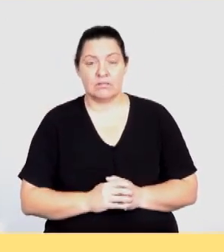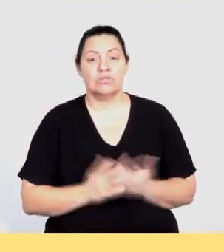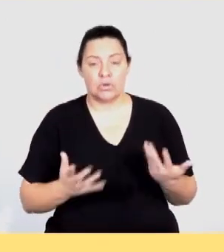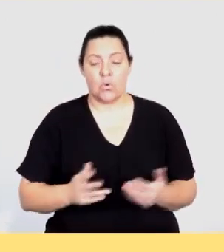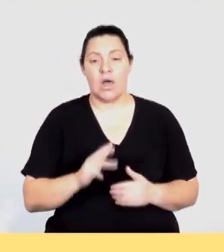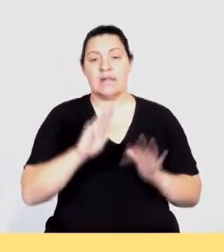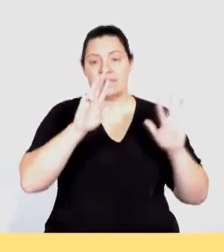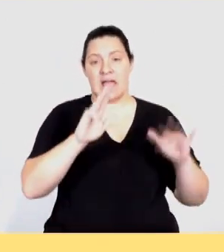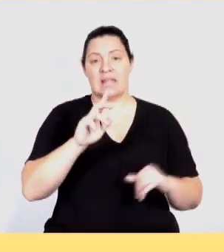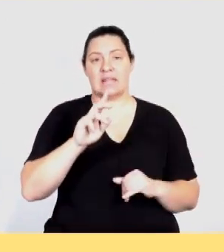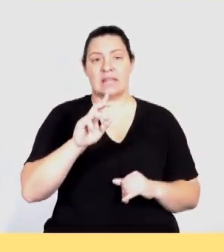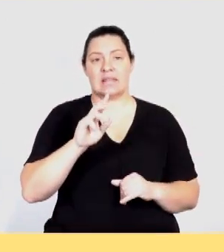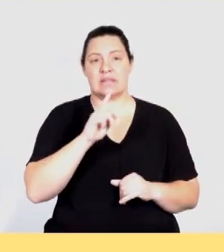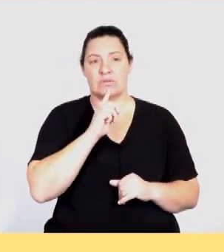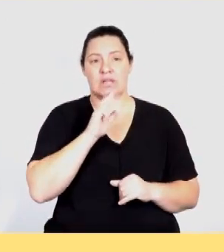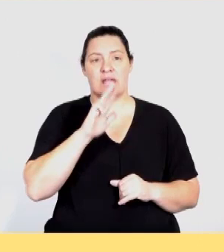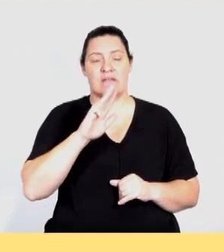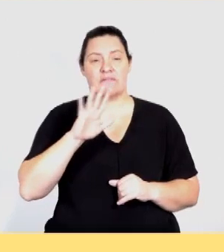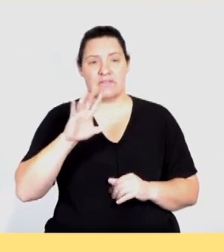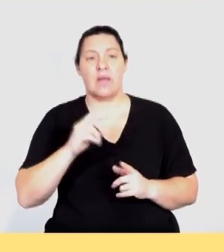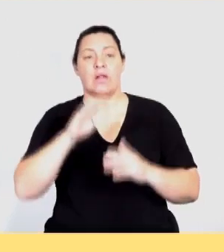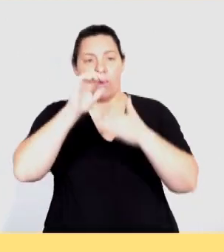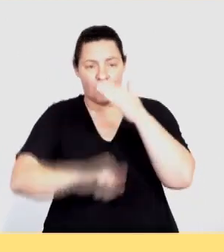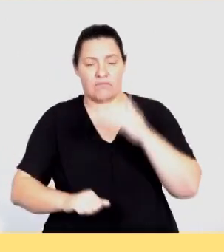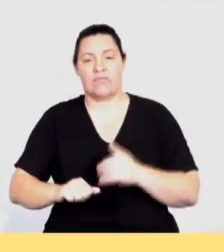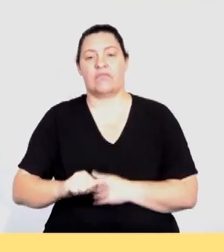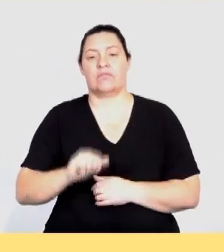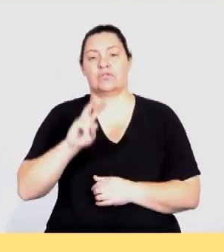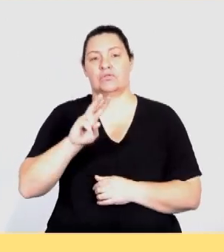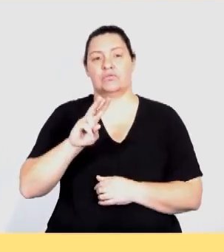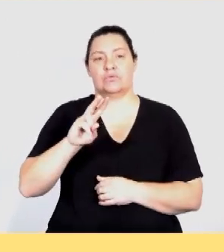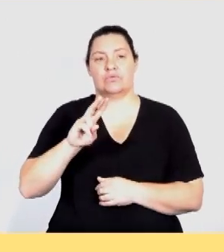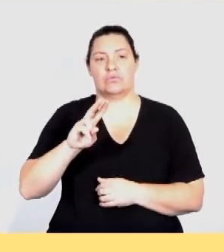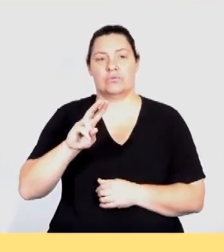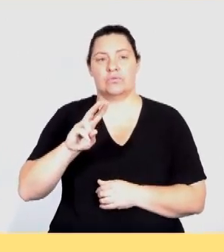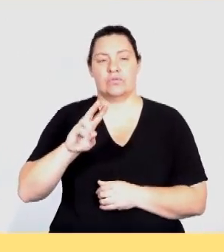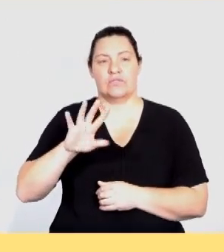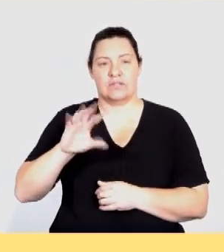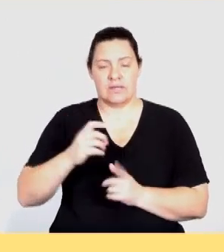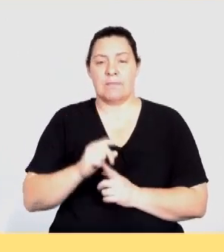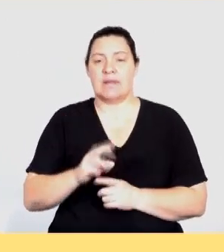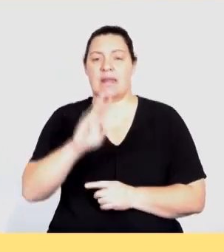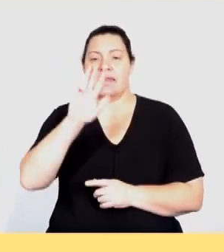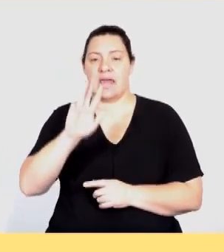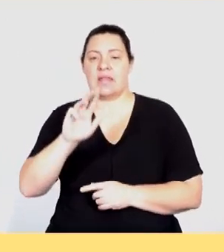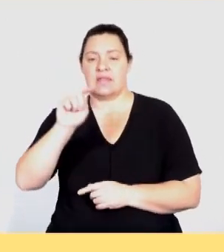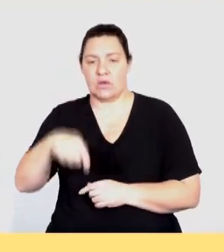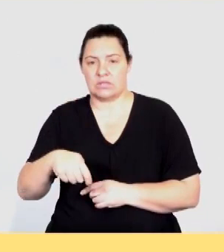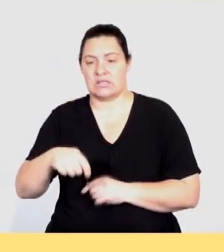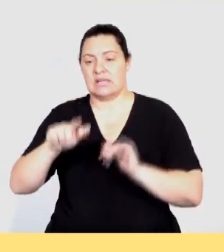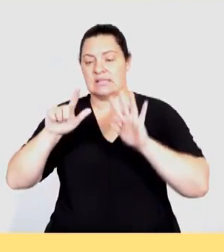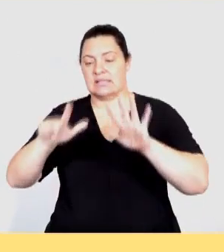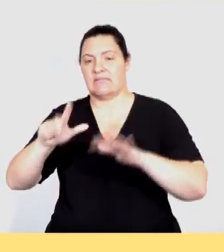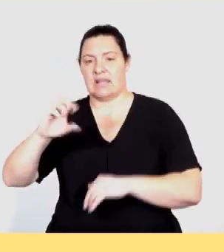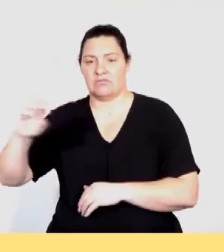250. That means I'm going to say 9,950 minus 250, which gives me